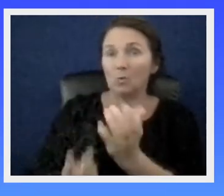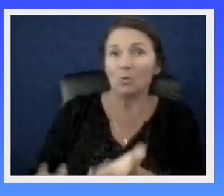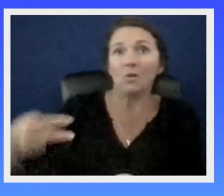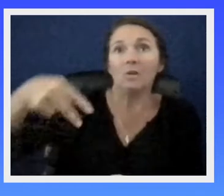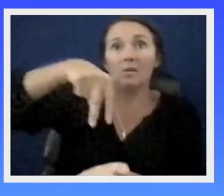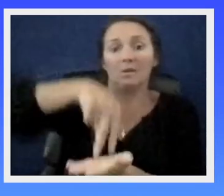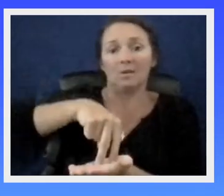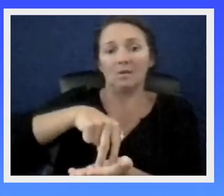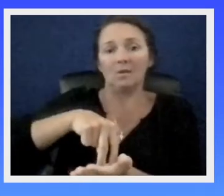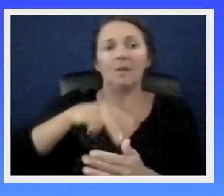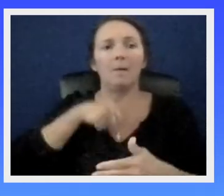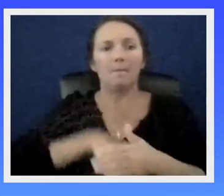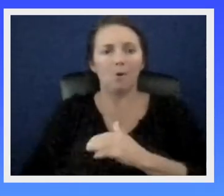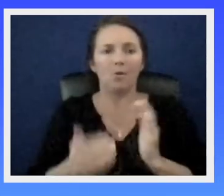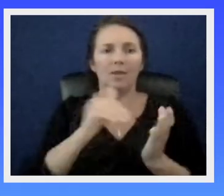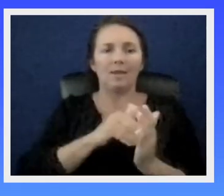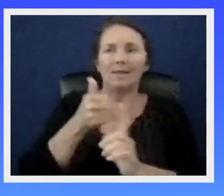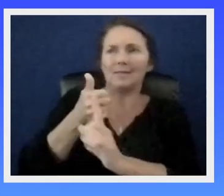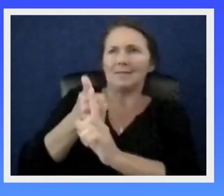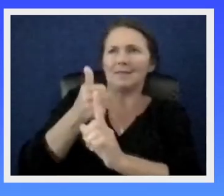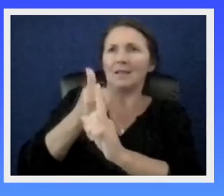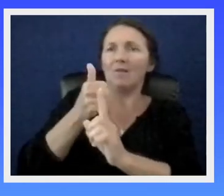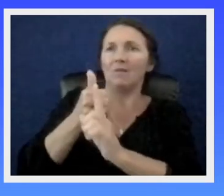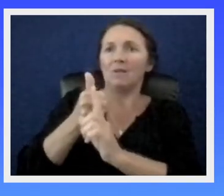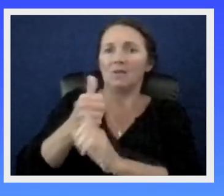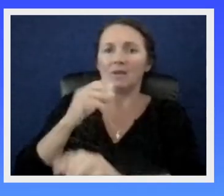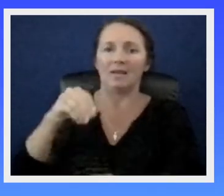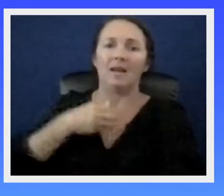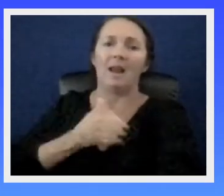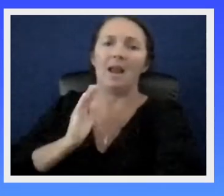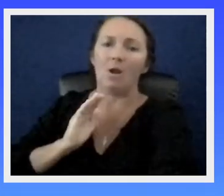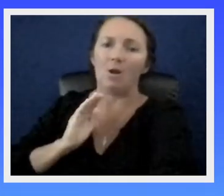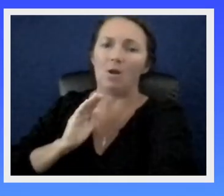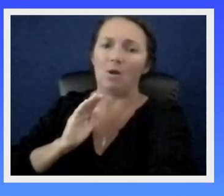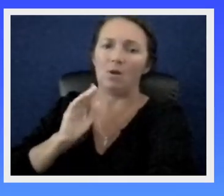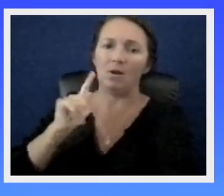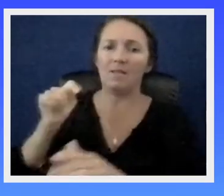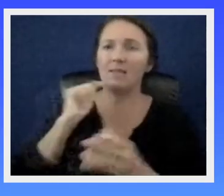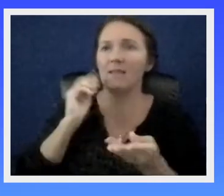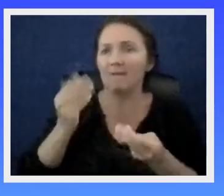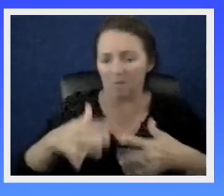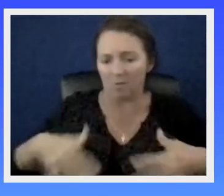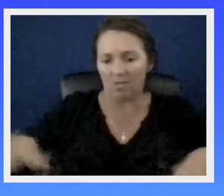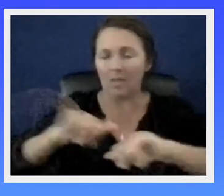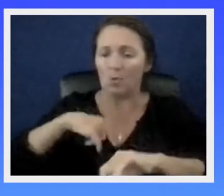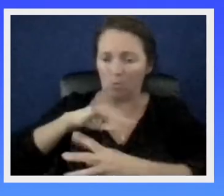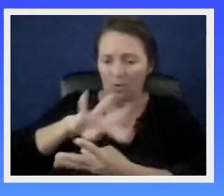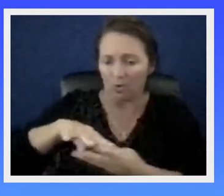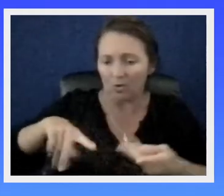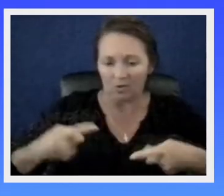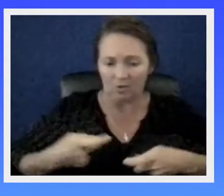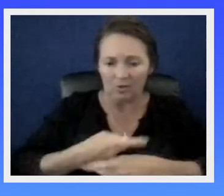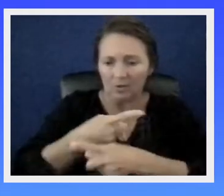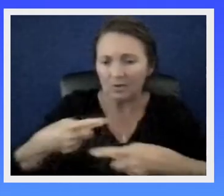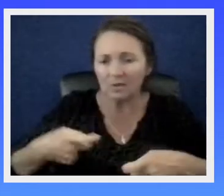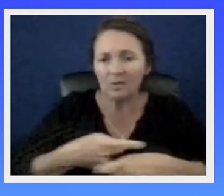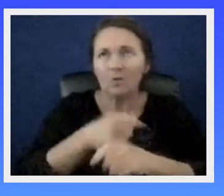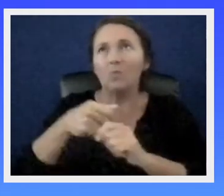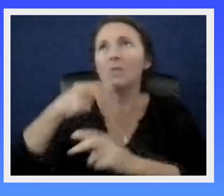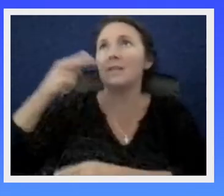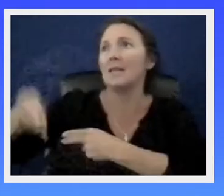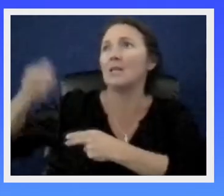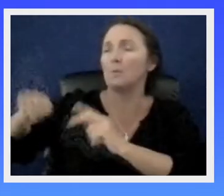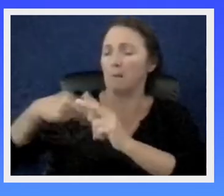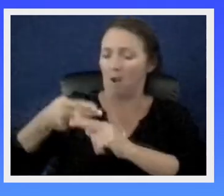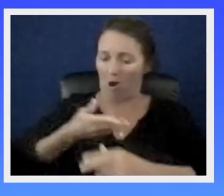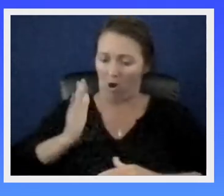Rebirth themselves hums in our arms. The fabrics we weave, the history we tell about our garments we hand down